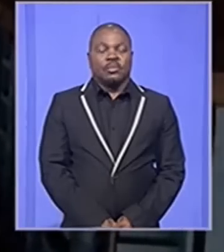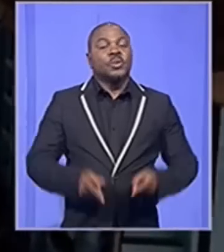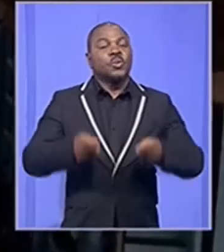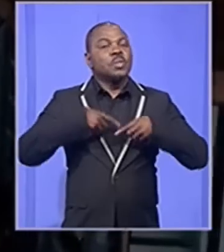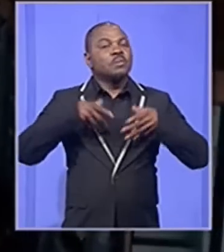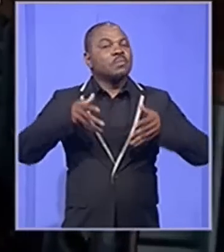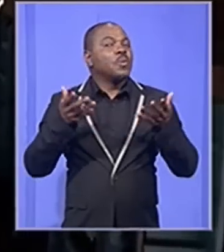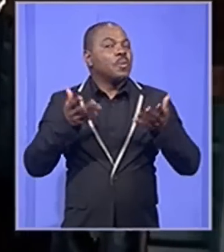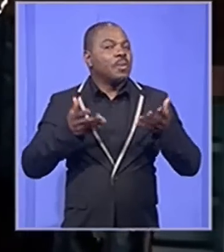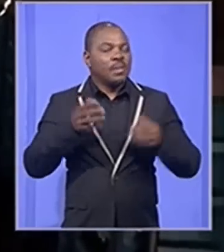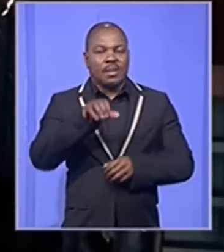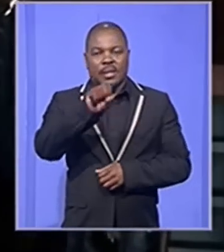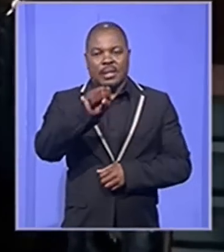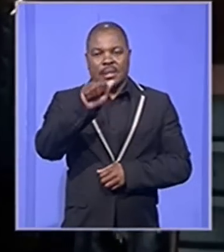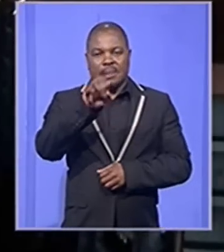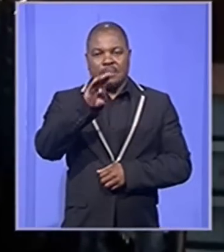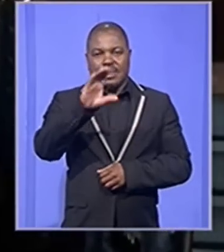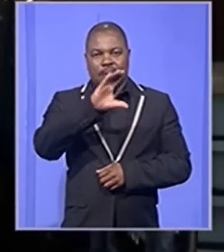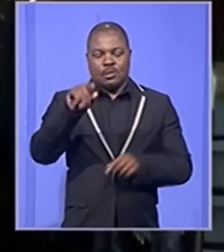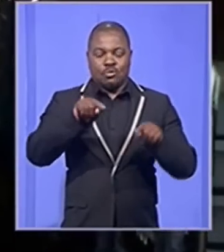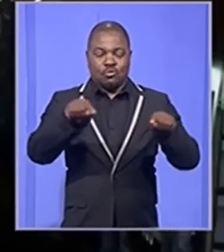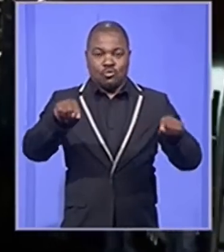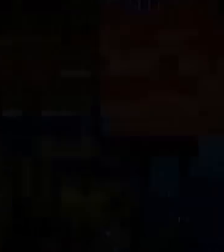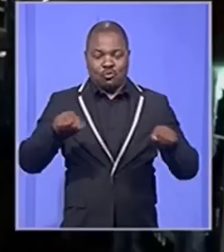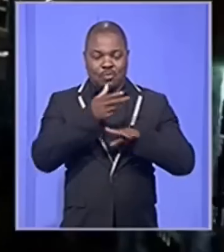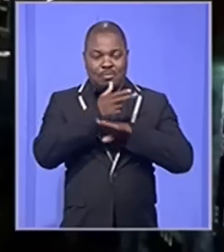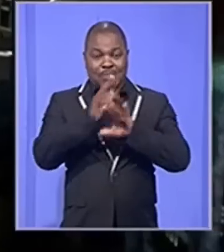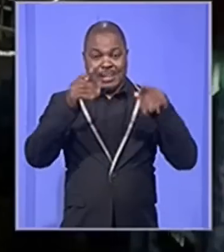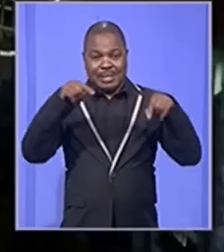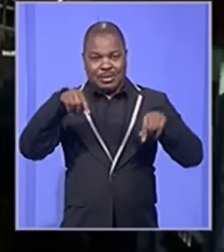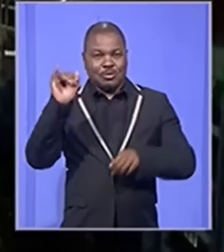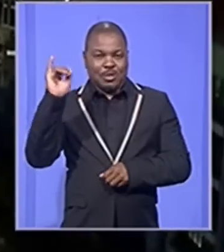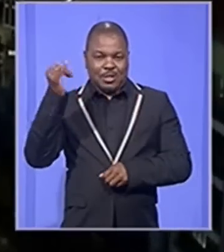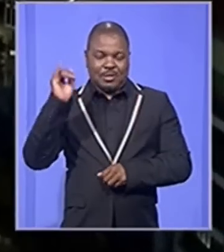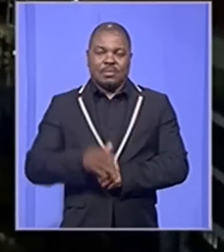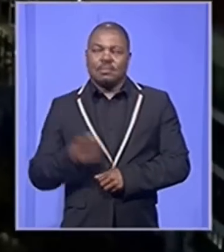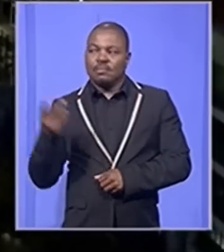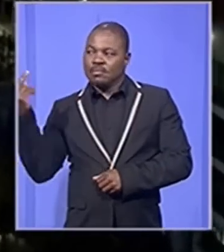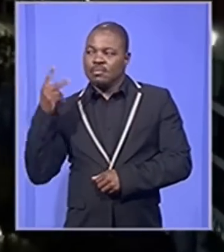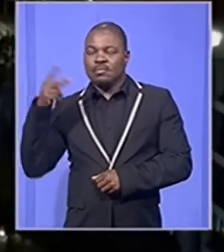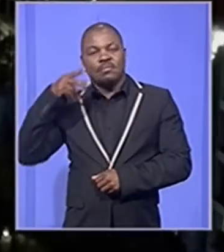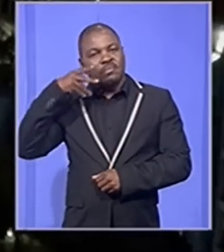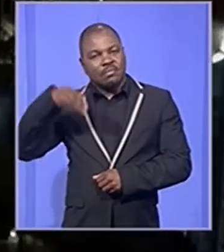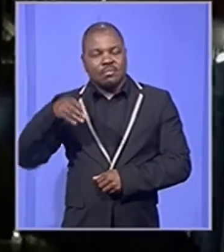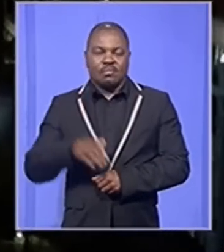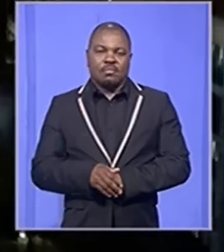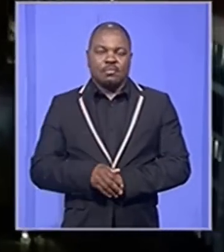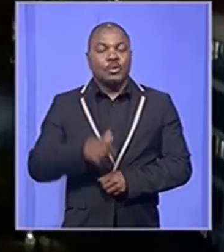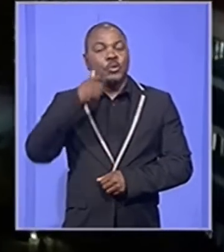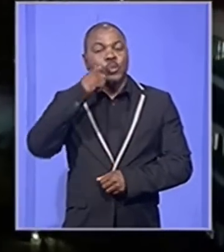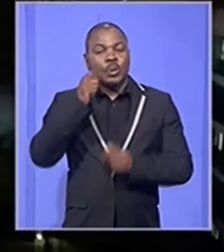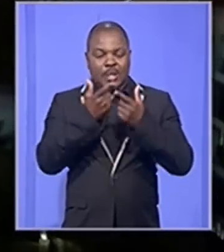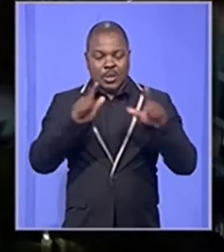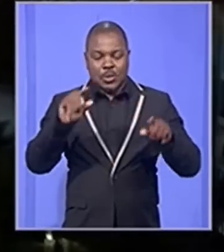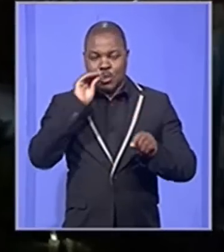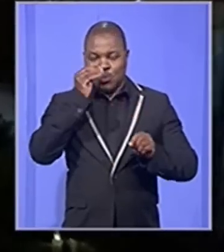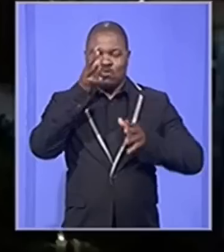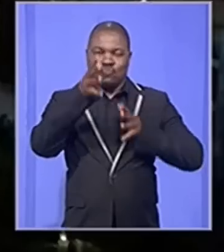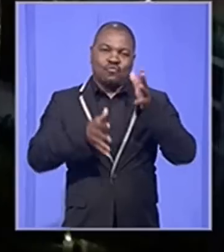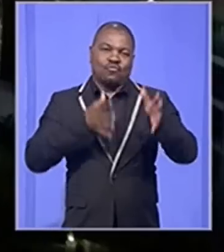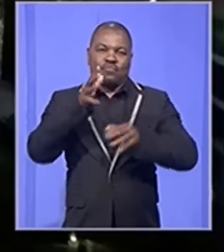Ka tlhamalalo go tswa SABC Studio 10 Auckland Park Johannesburg Augustine letlalo re go tlisetsa kgaso ya dikgang tsa